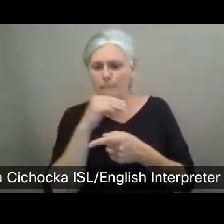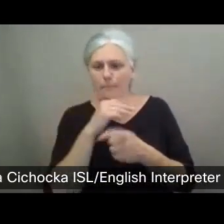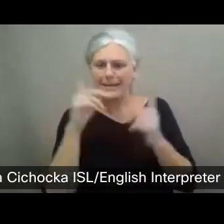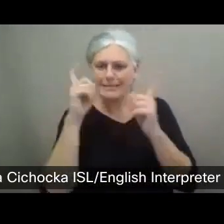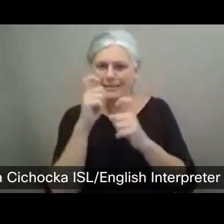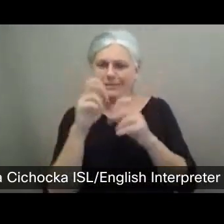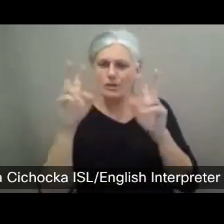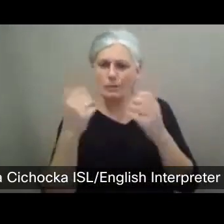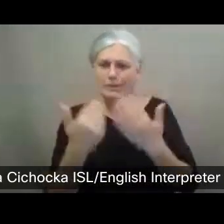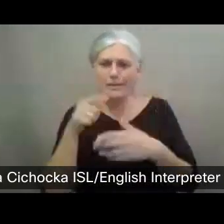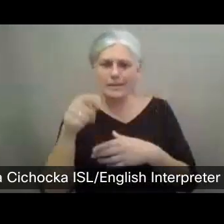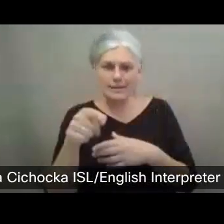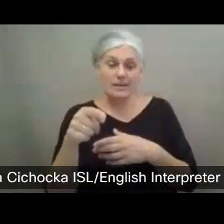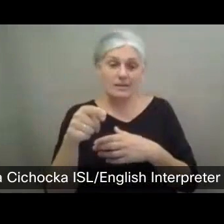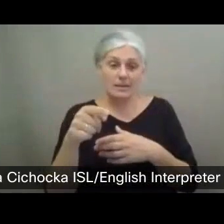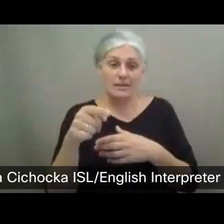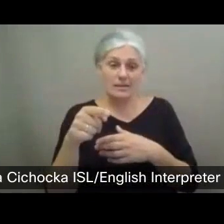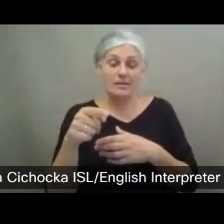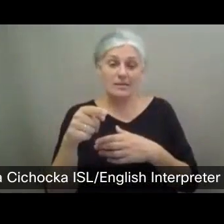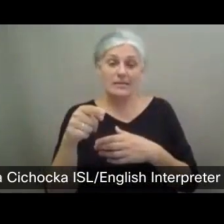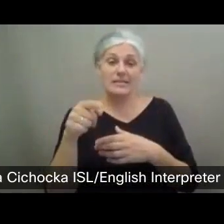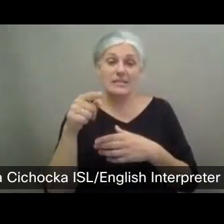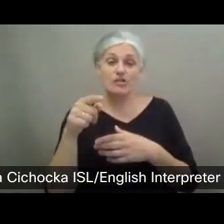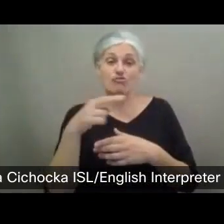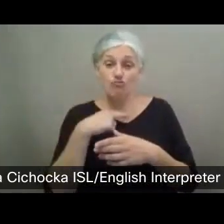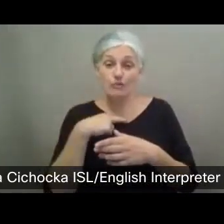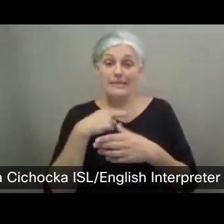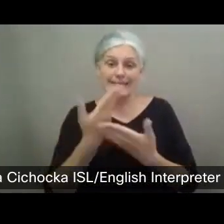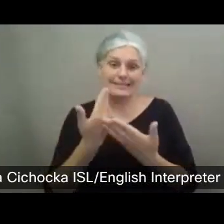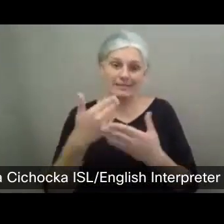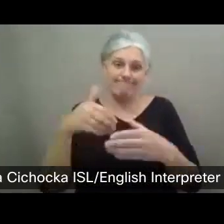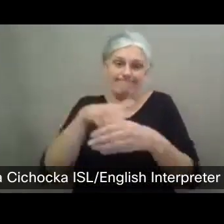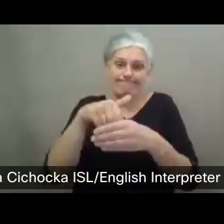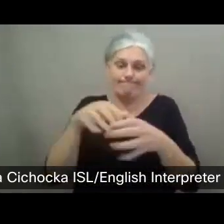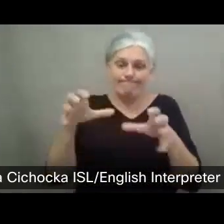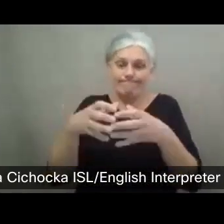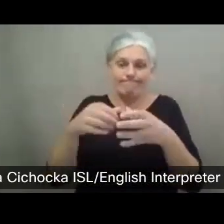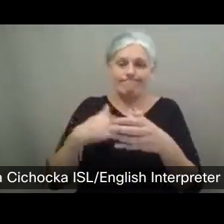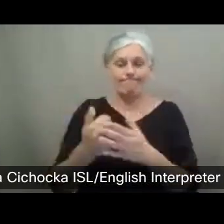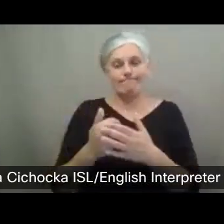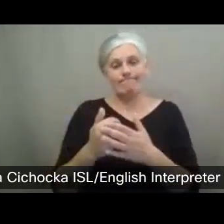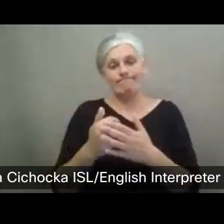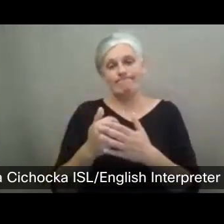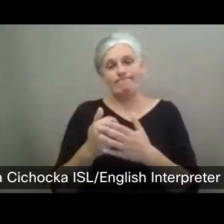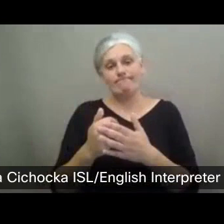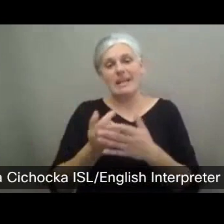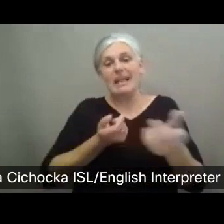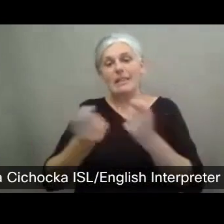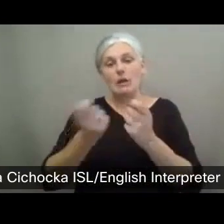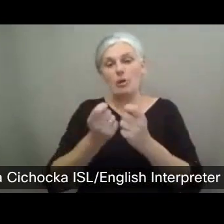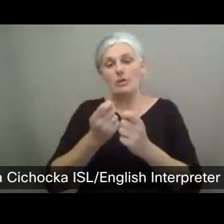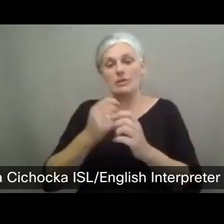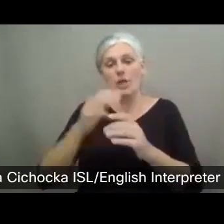is exacerbated, it is compounded, if you will, in the therapeutic